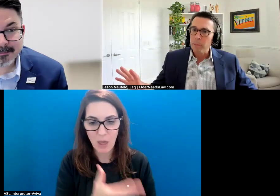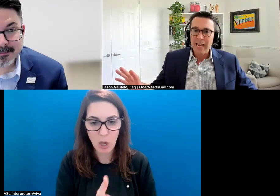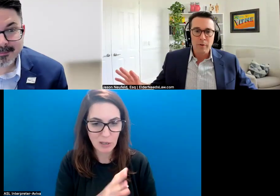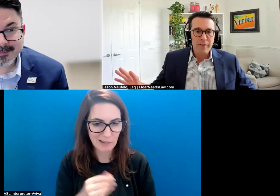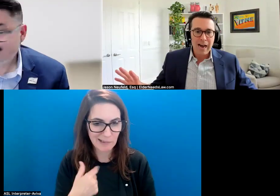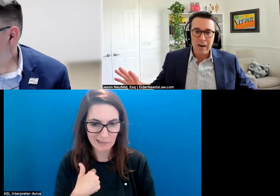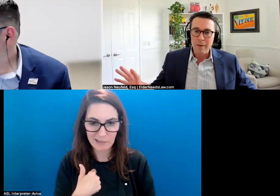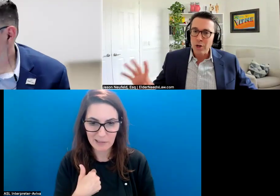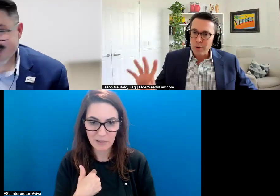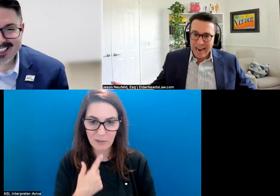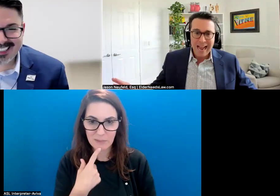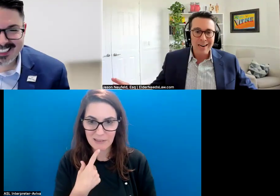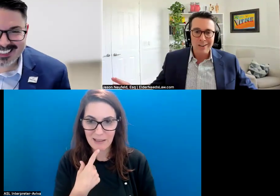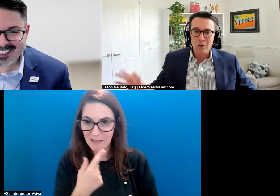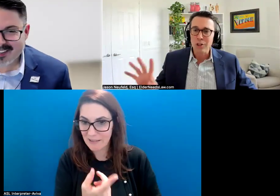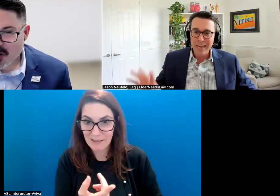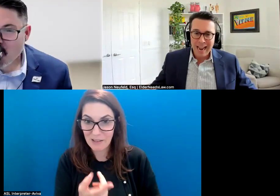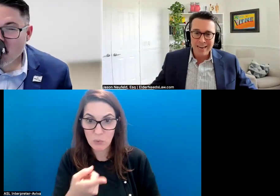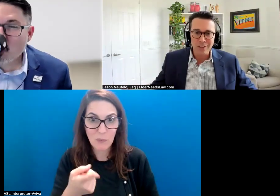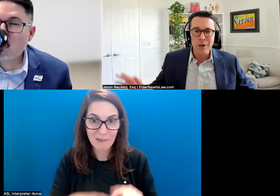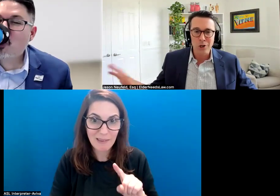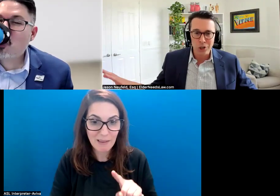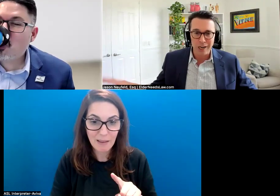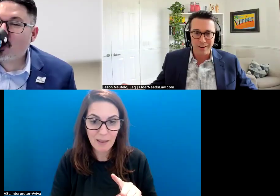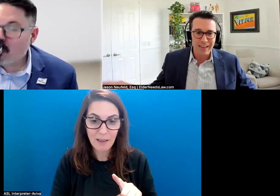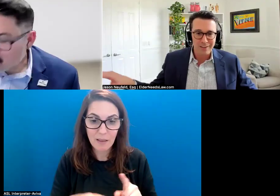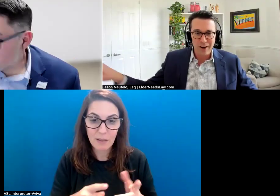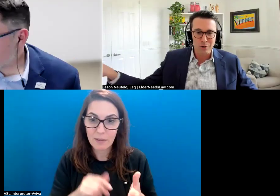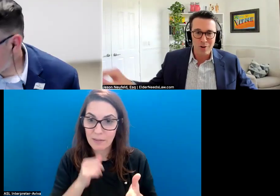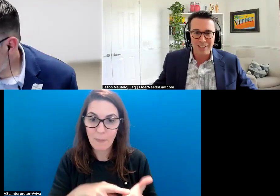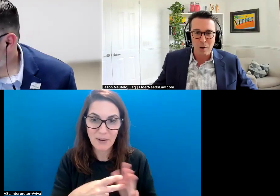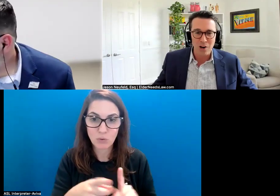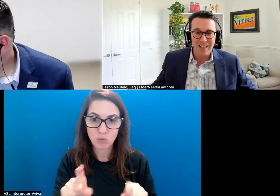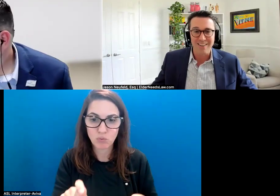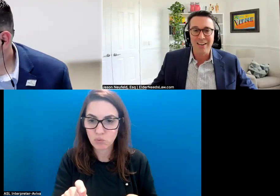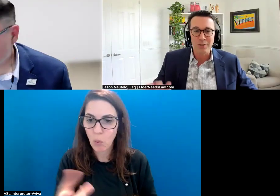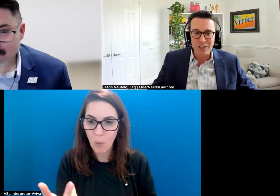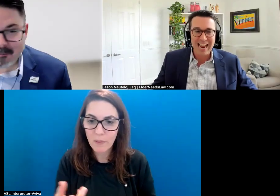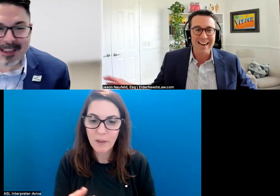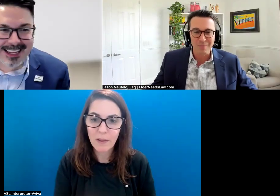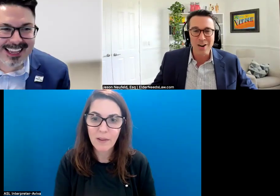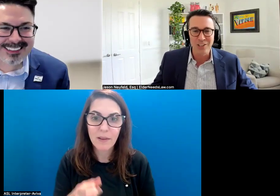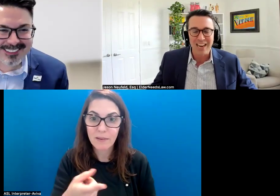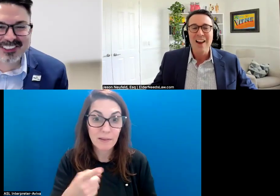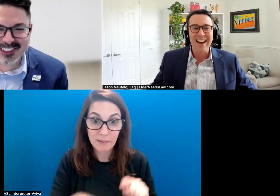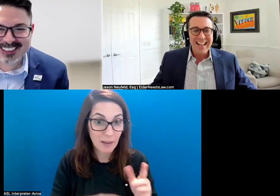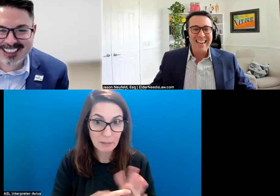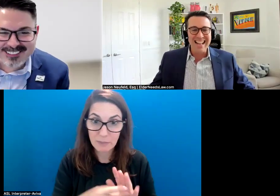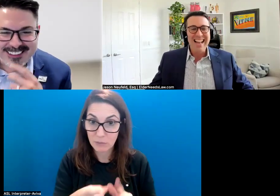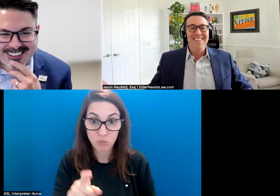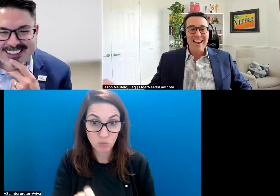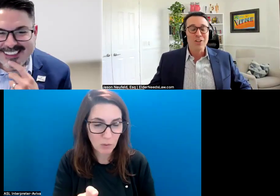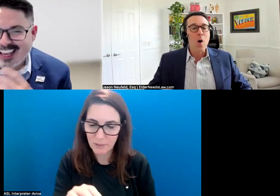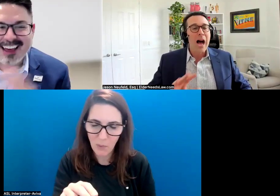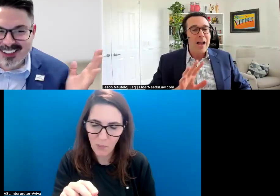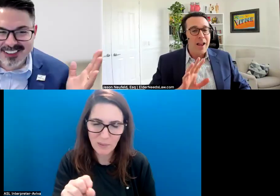you're playing with fire. I mean, you can, just because you can doesn't mean you should. There's that famous Mm-hmm. Jurassic Park line, right? Just because you can doesn't mean you should. We Right? should. Yep.